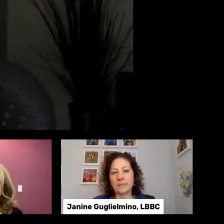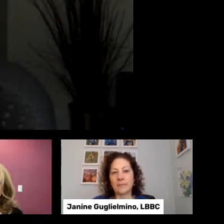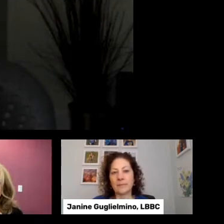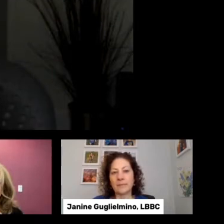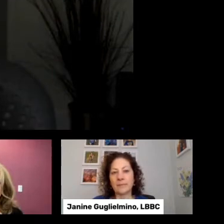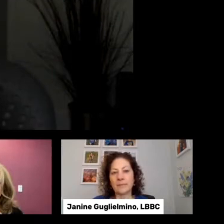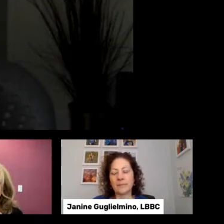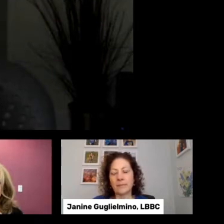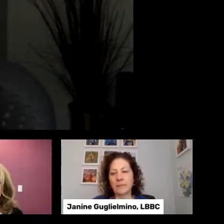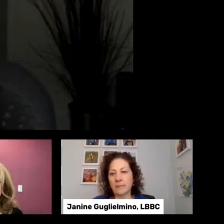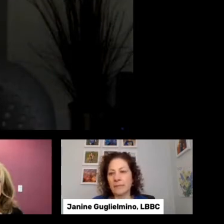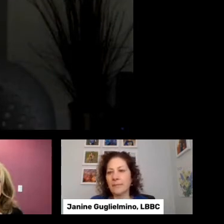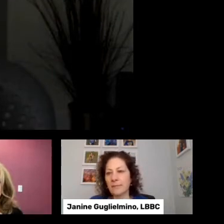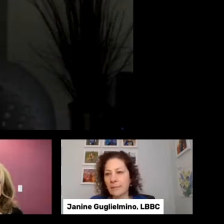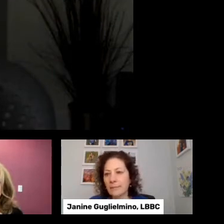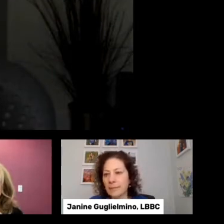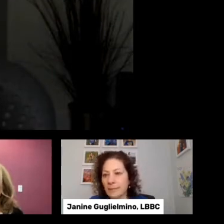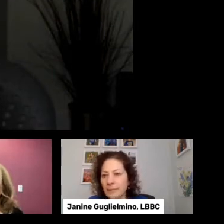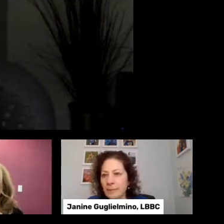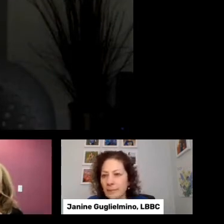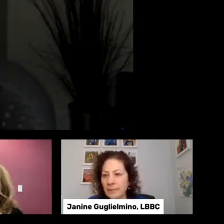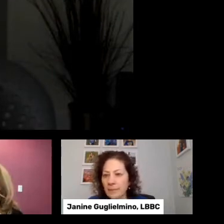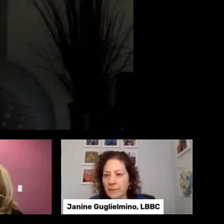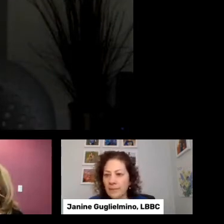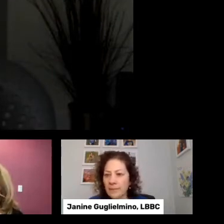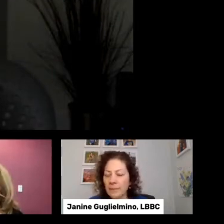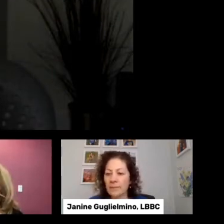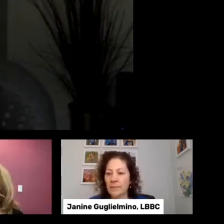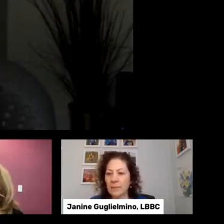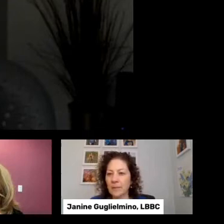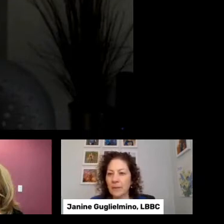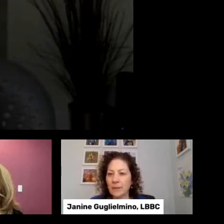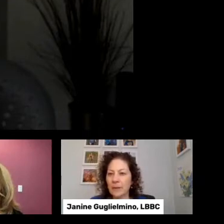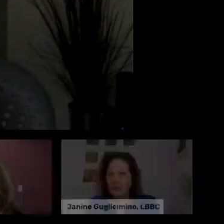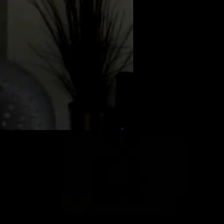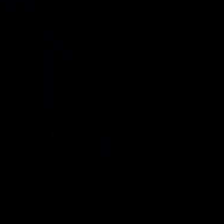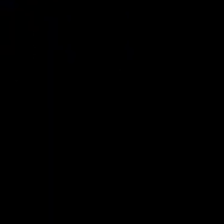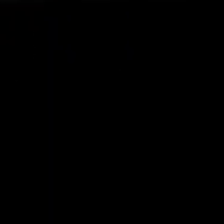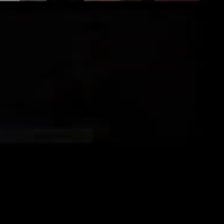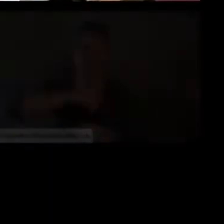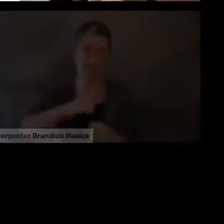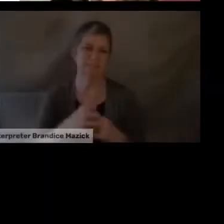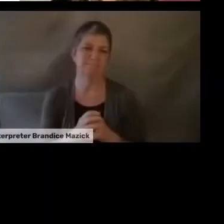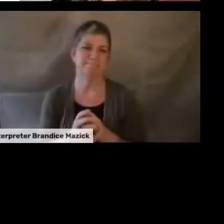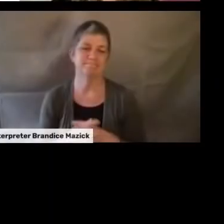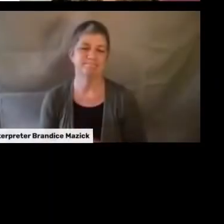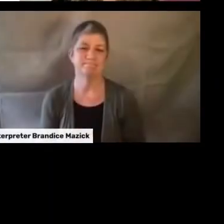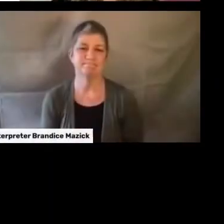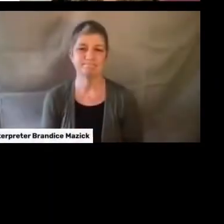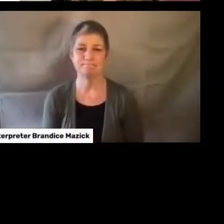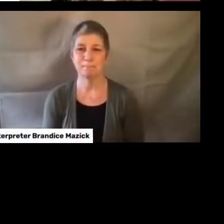the person is currently being treated. I think that's something that's really missing.